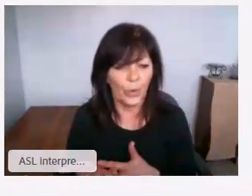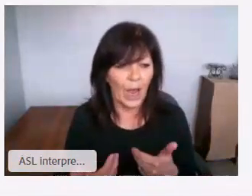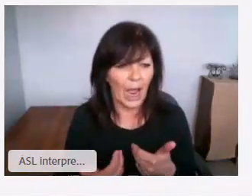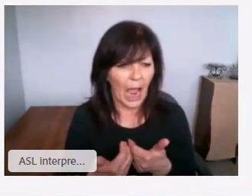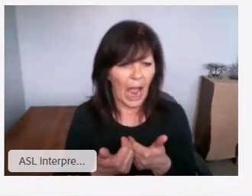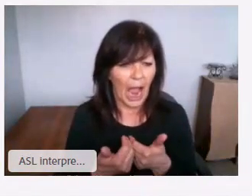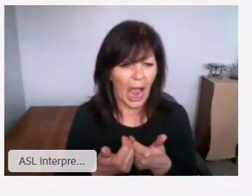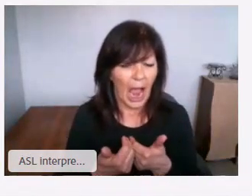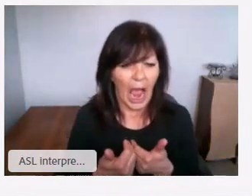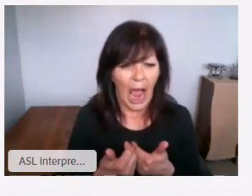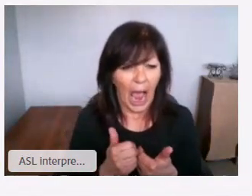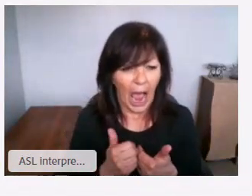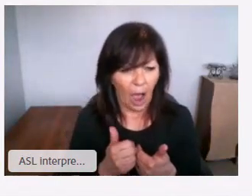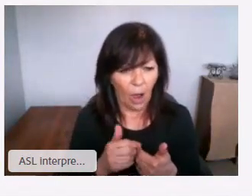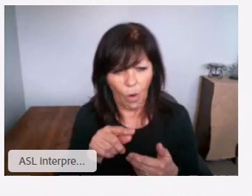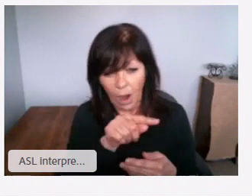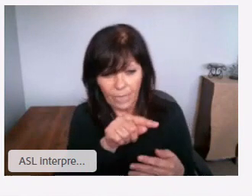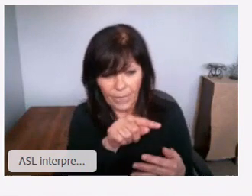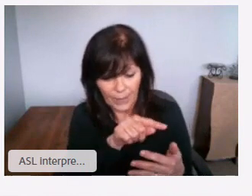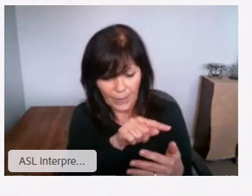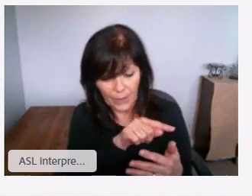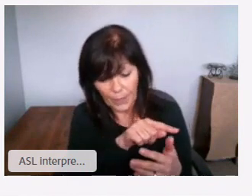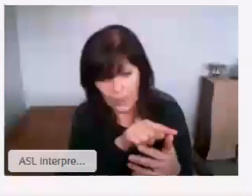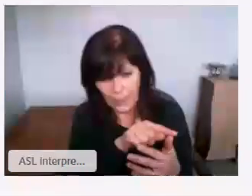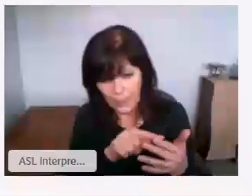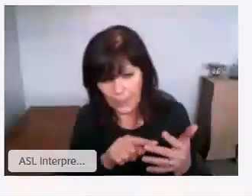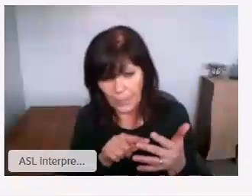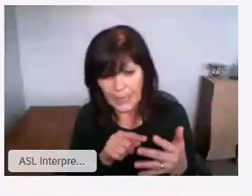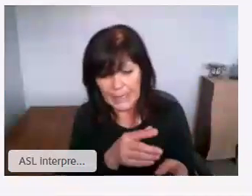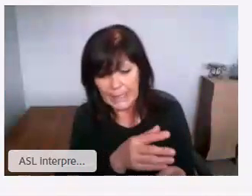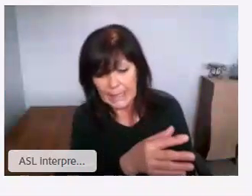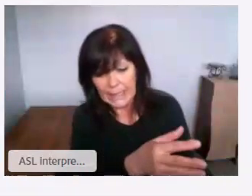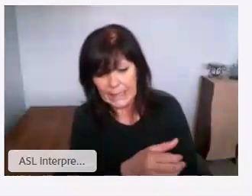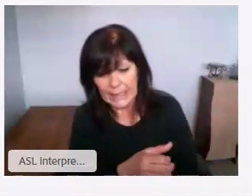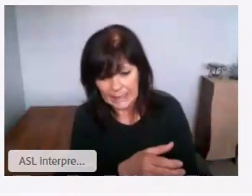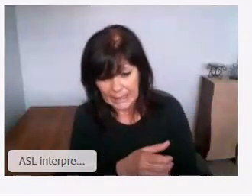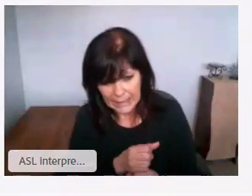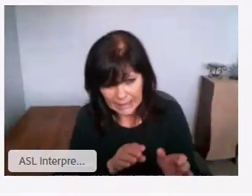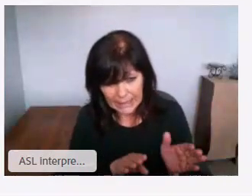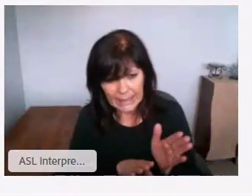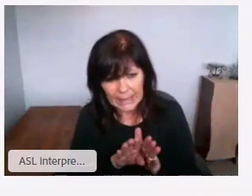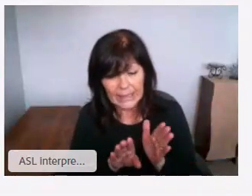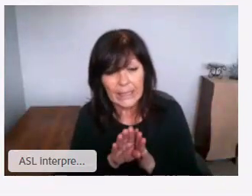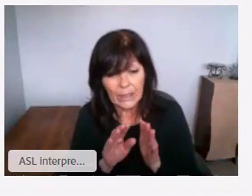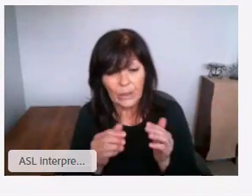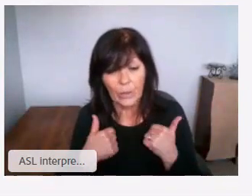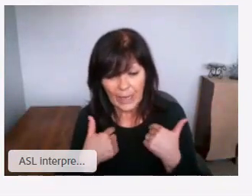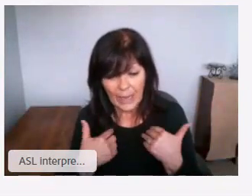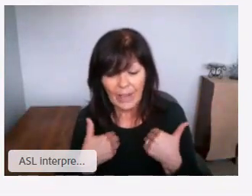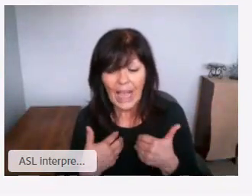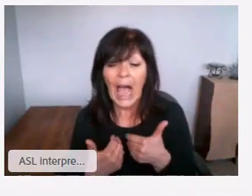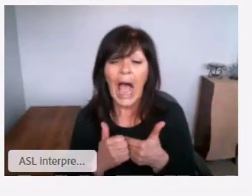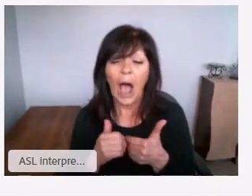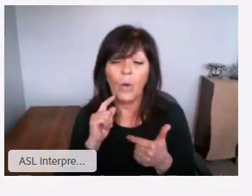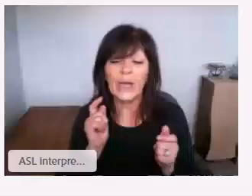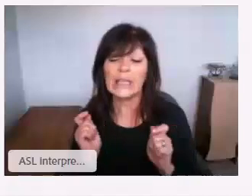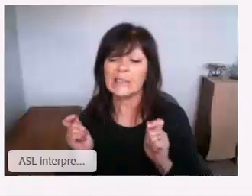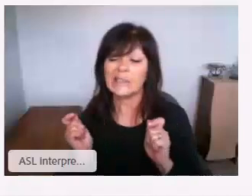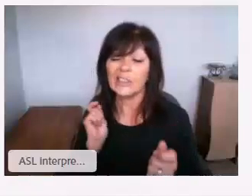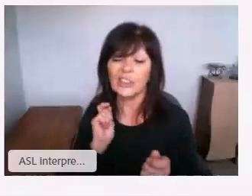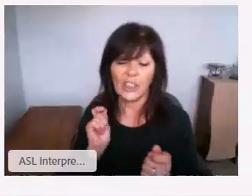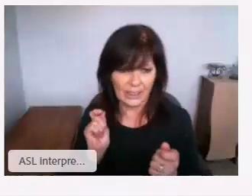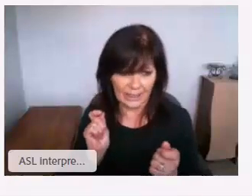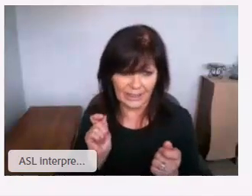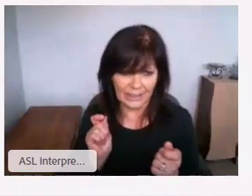the three types of acquisitions, development, and deployments we have, how we adjusted the system